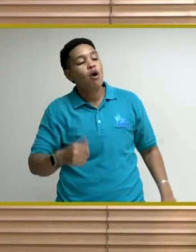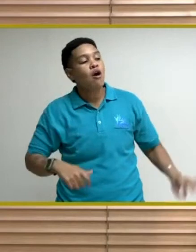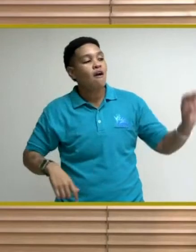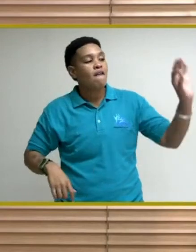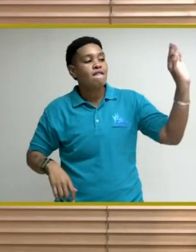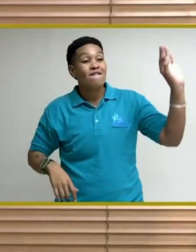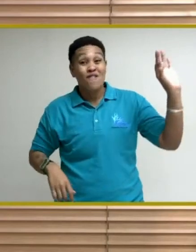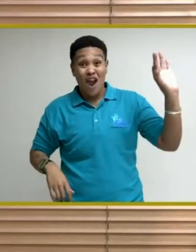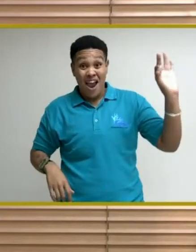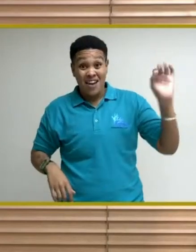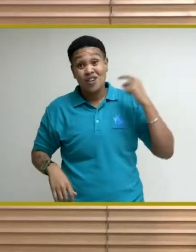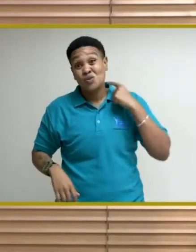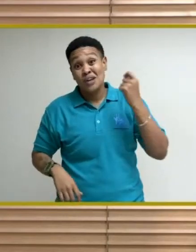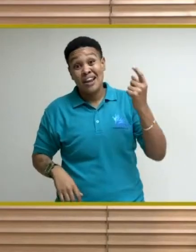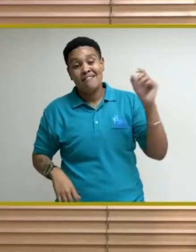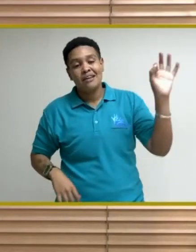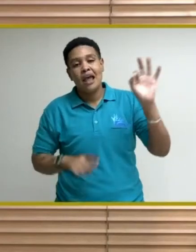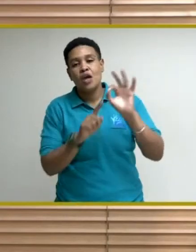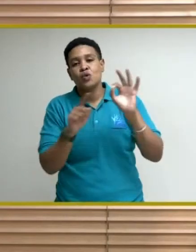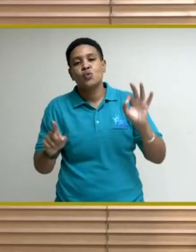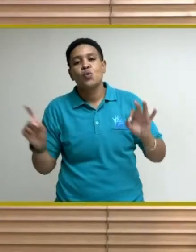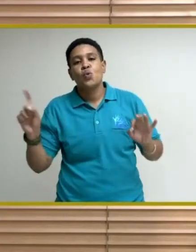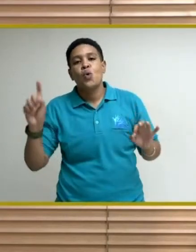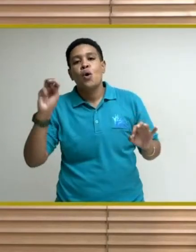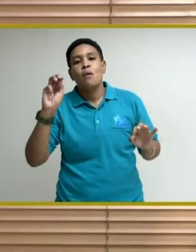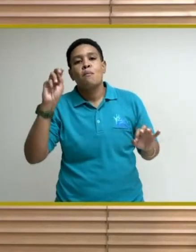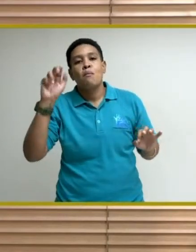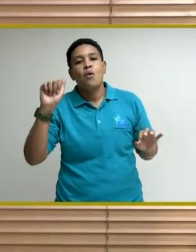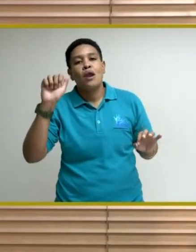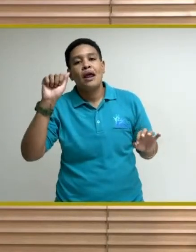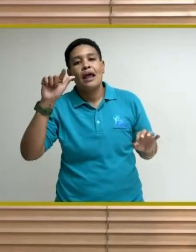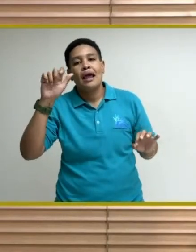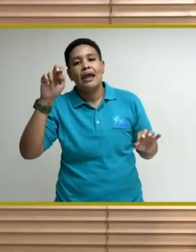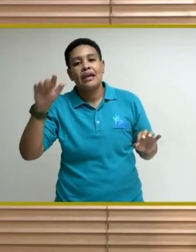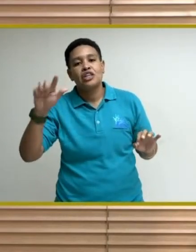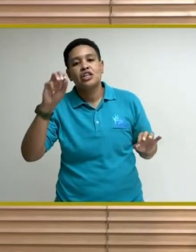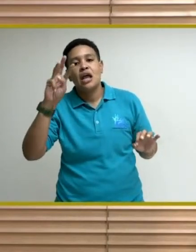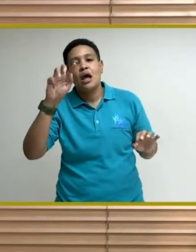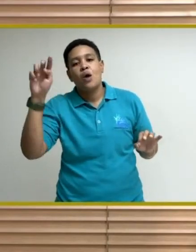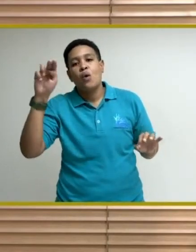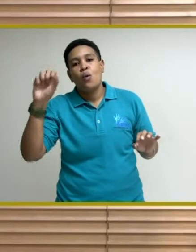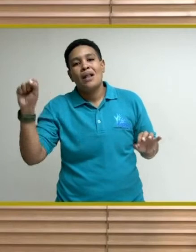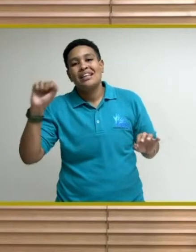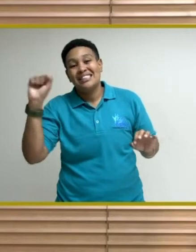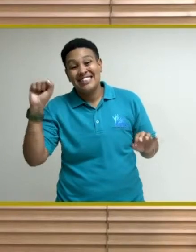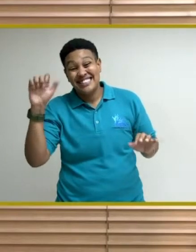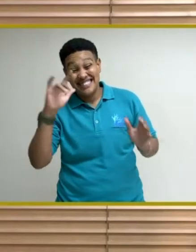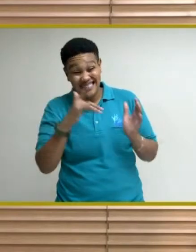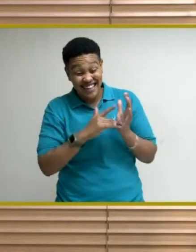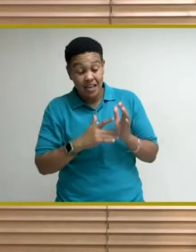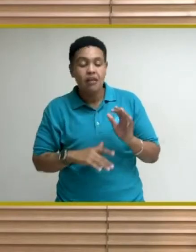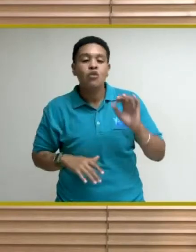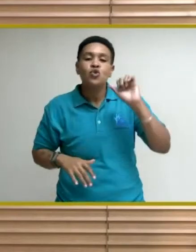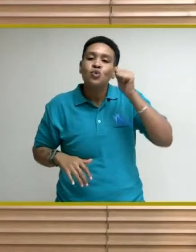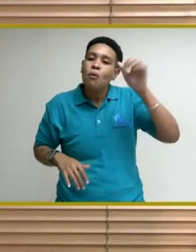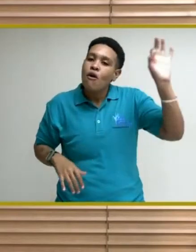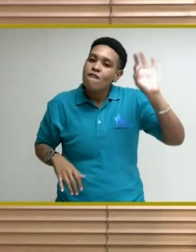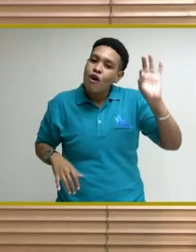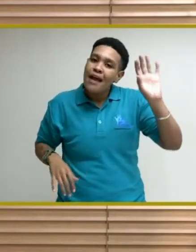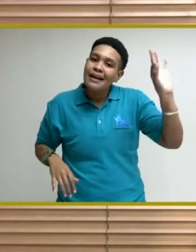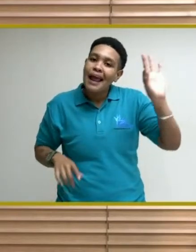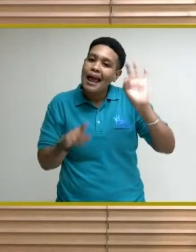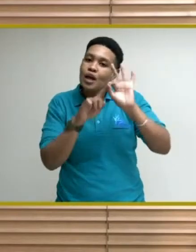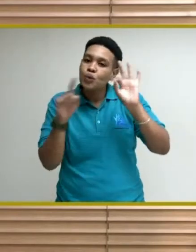1 p.m. So Mona Aging and Wellness Center, tomorrow, Friday, 9 a.m. to 1 p.m.